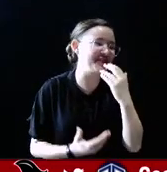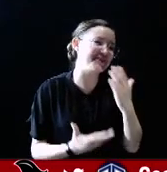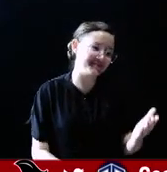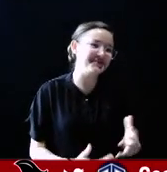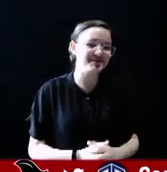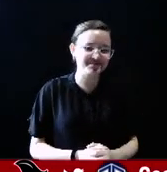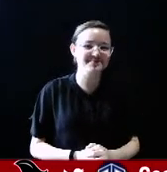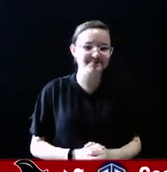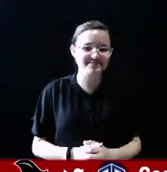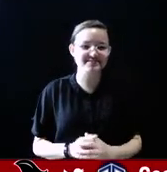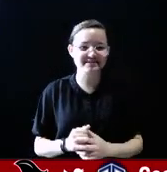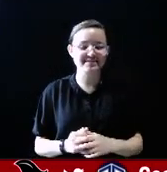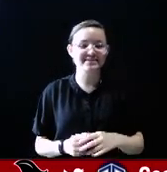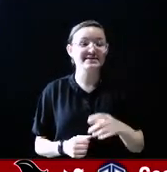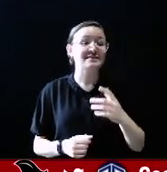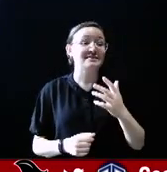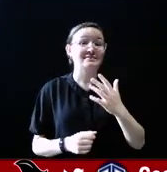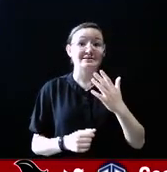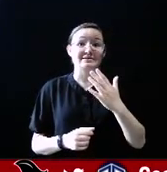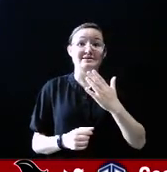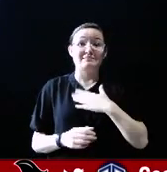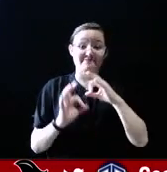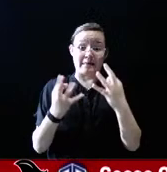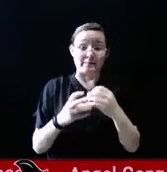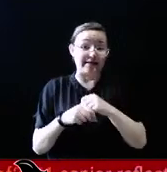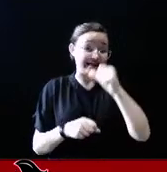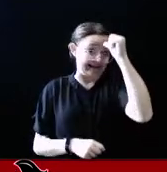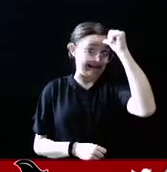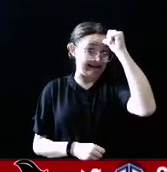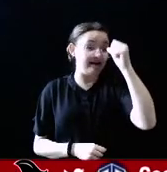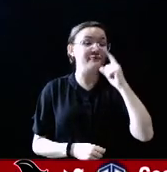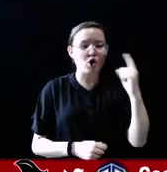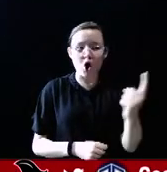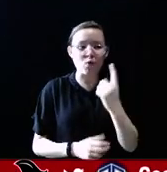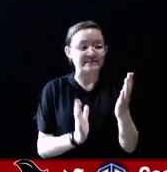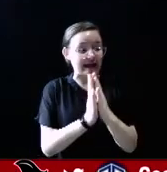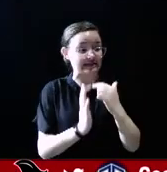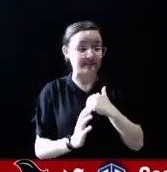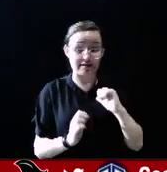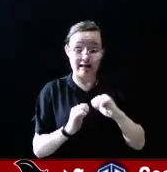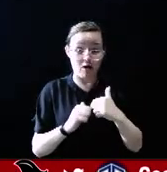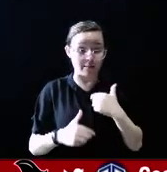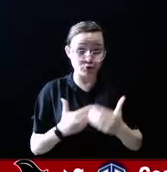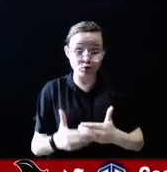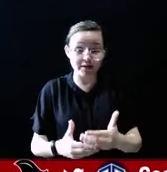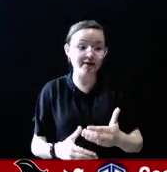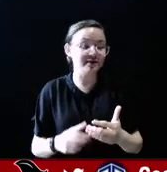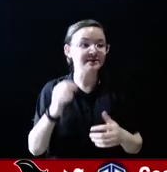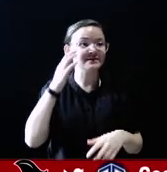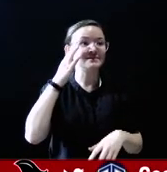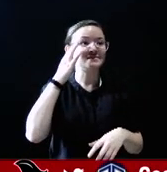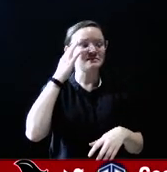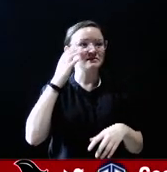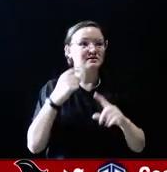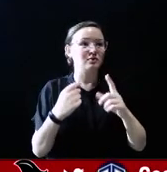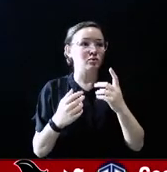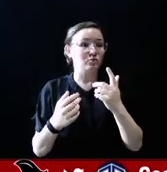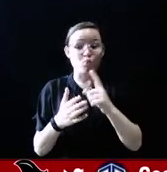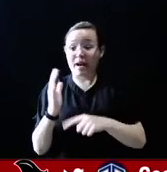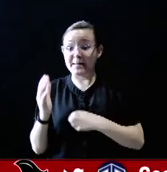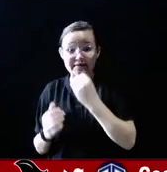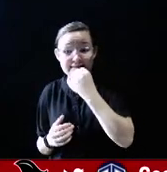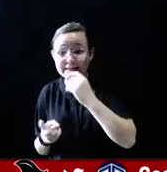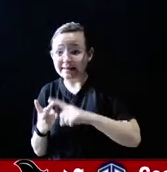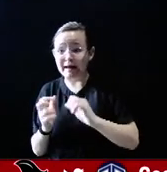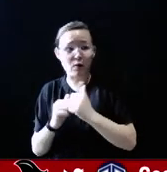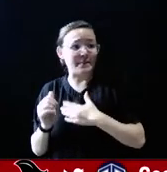guys. To my extended family back in India, for always asking how I was when I was on the phone, what I was eating, how my